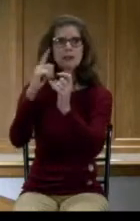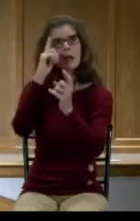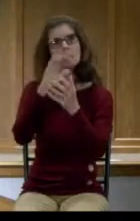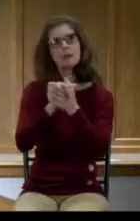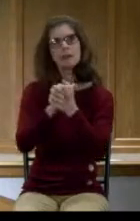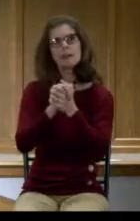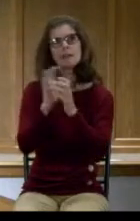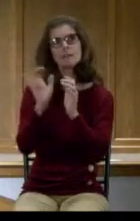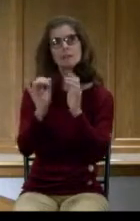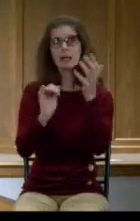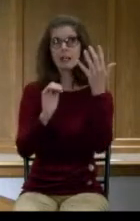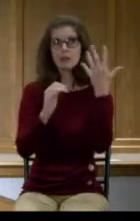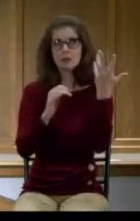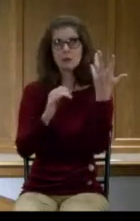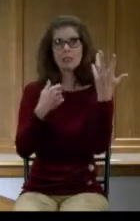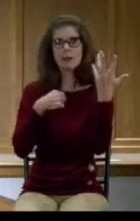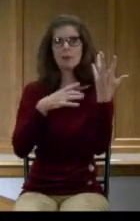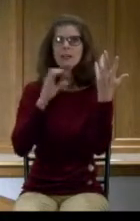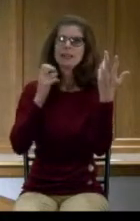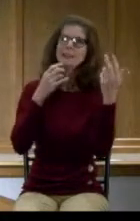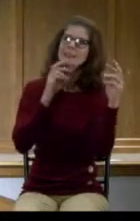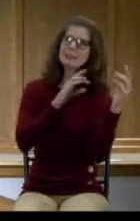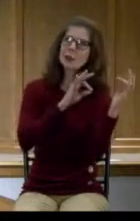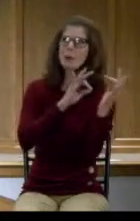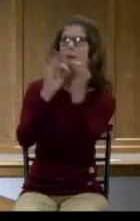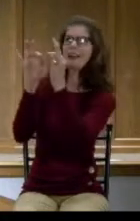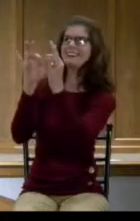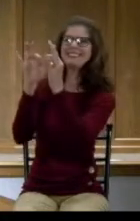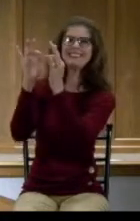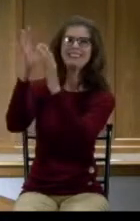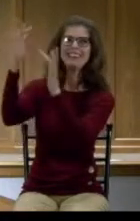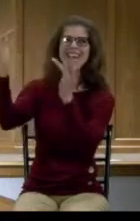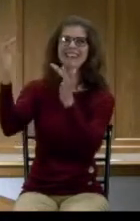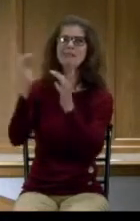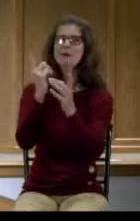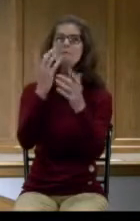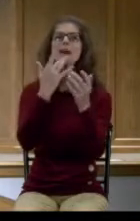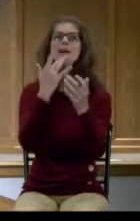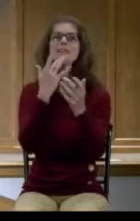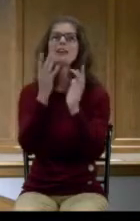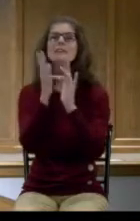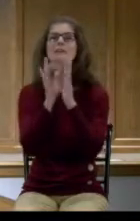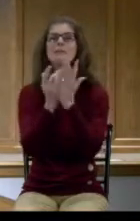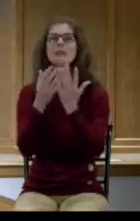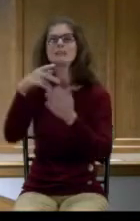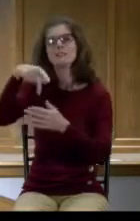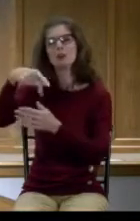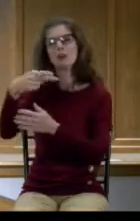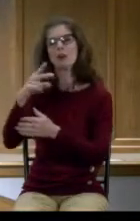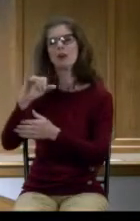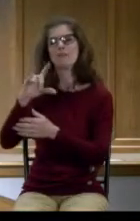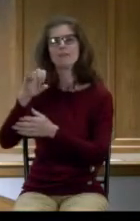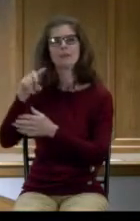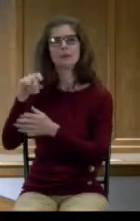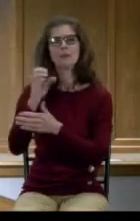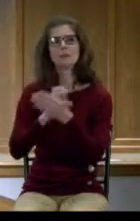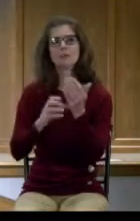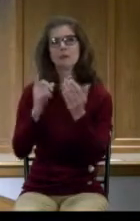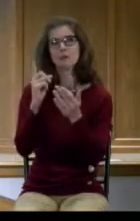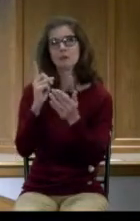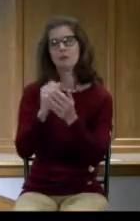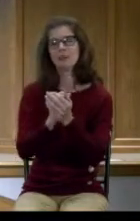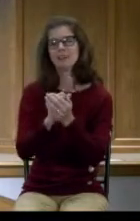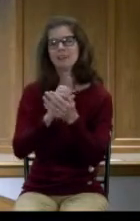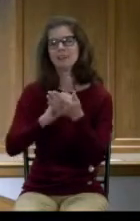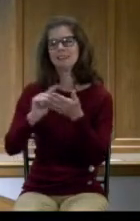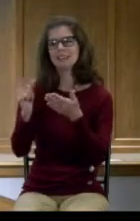light. In fact, one of my favorite passages of Scripture is Philippians 1:6, where Paul says that God who begins a good work in us is